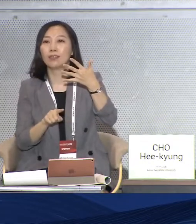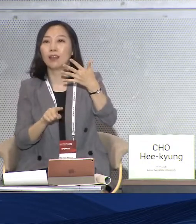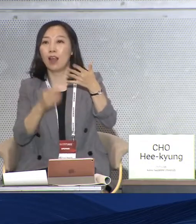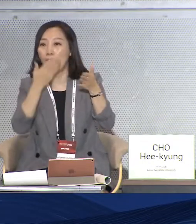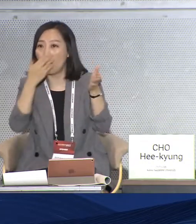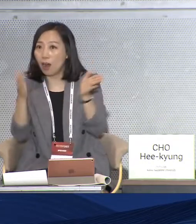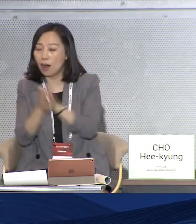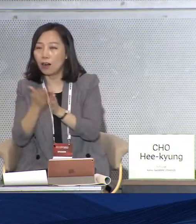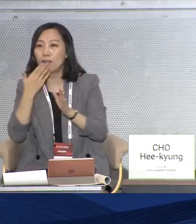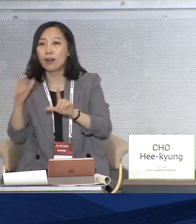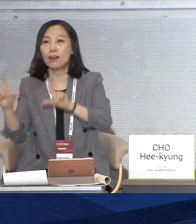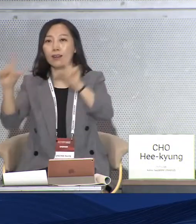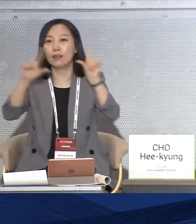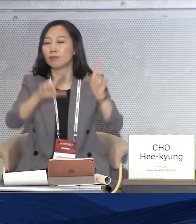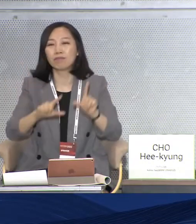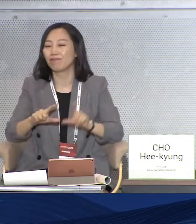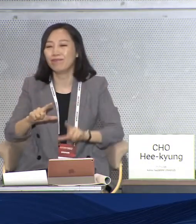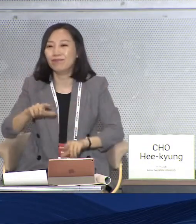From the